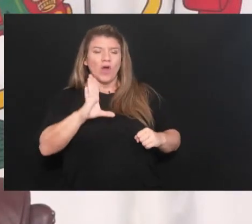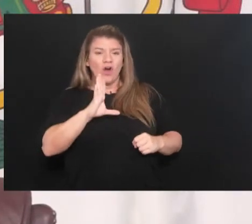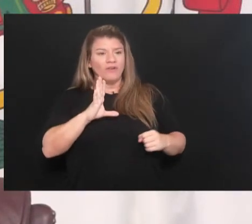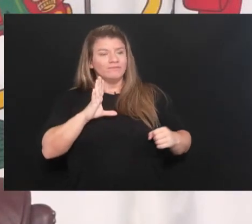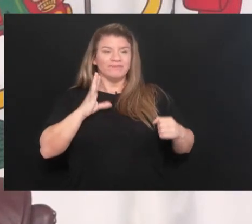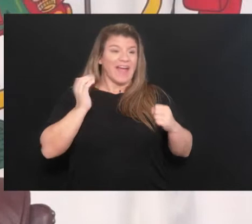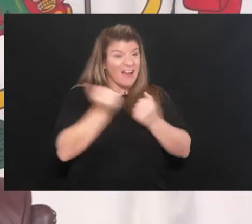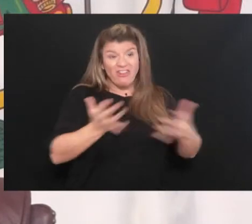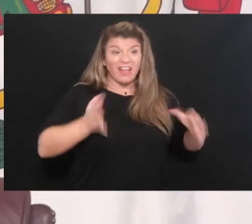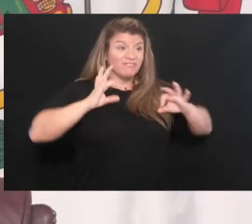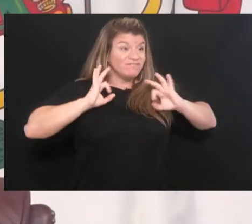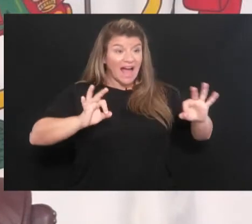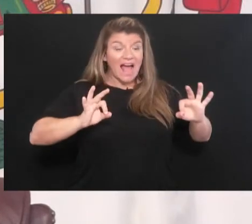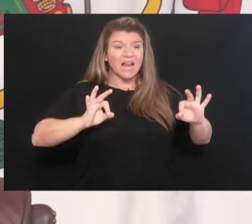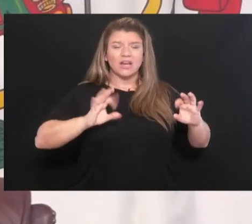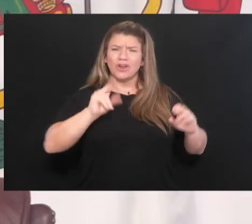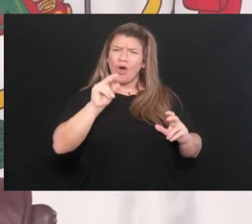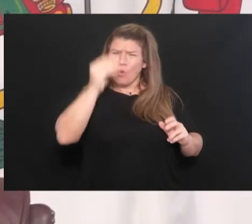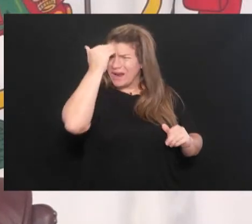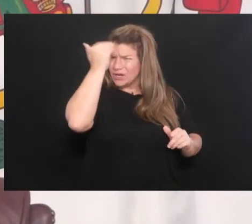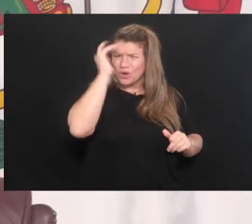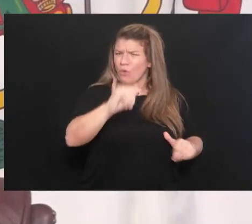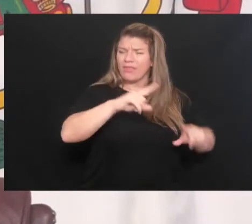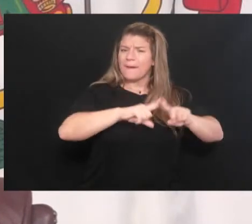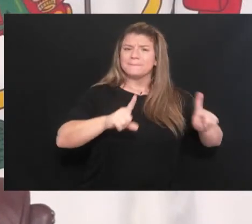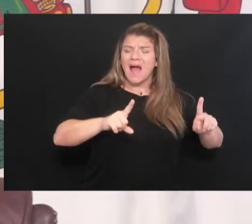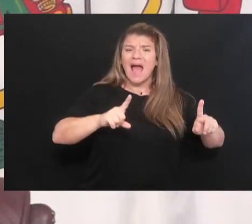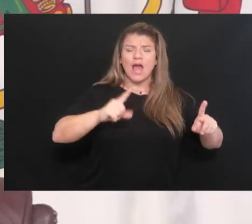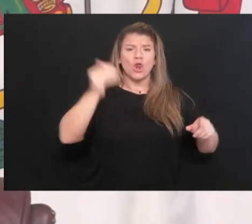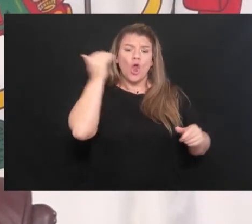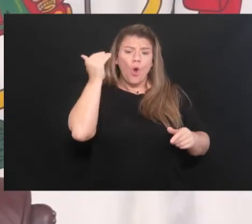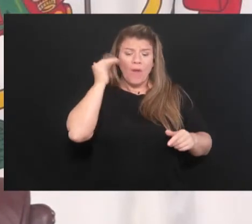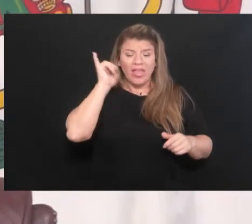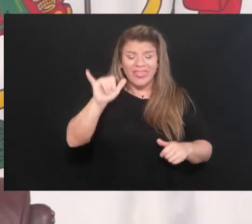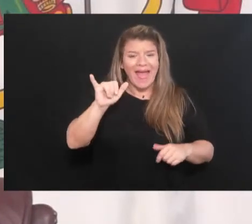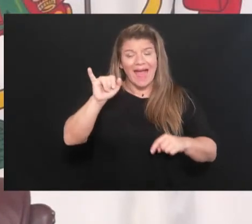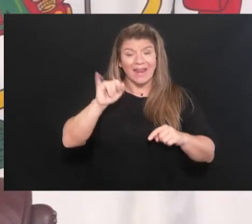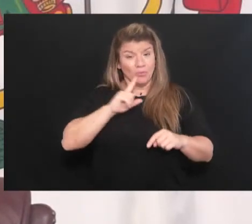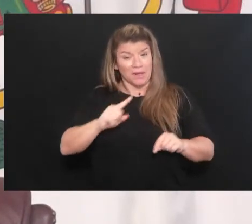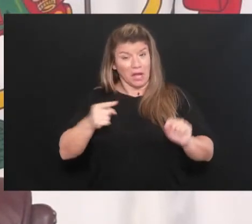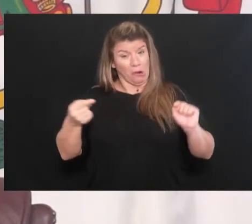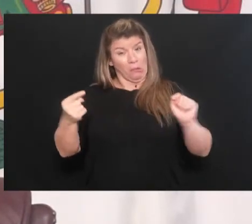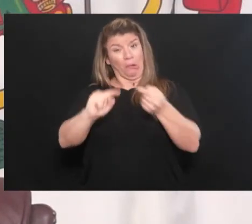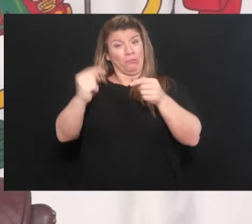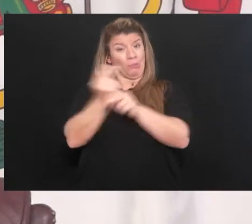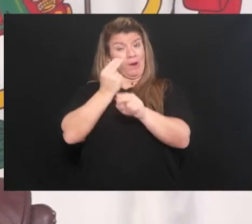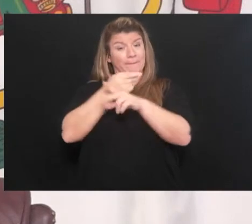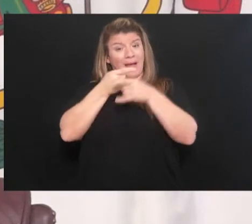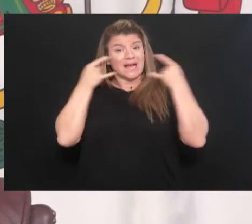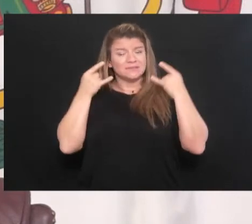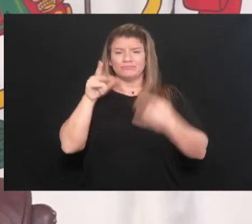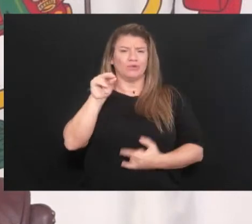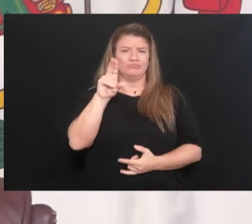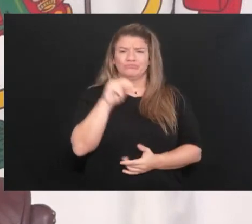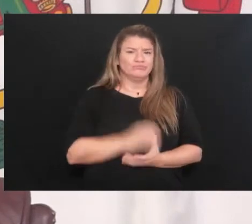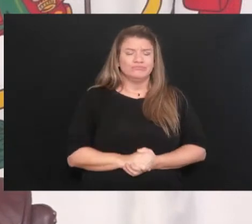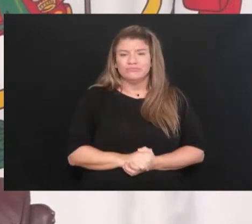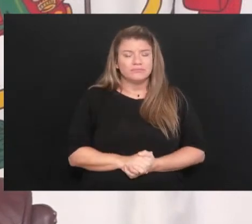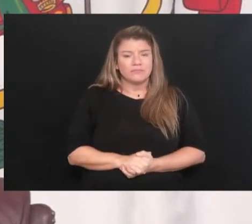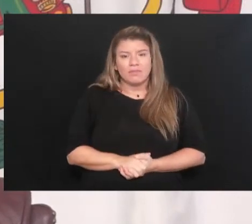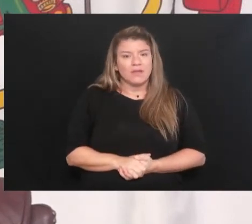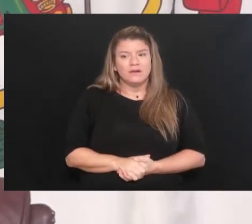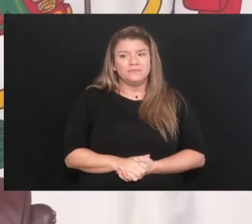But with that, it can't hurt, and